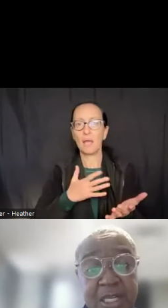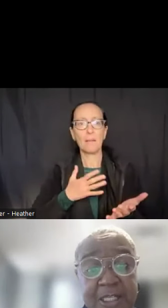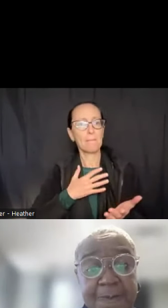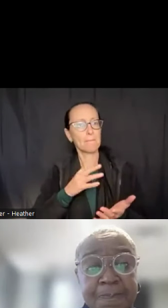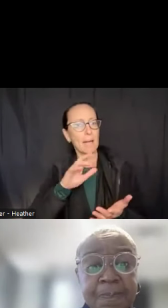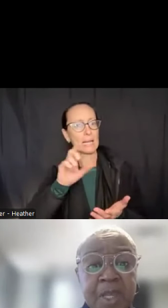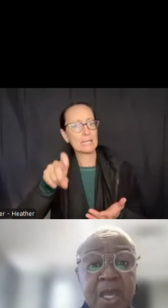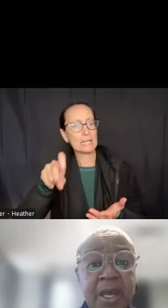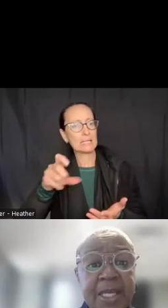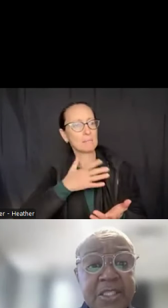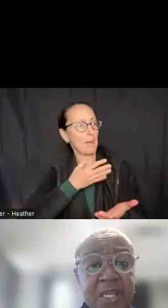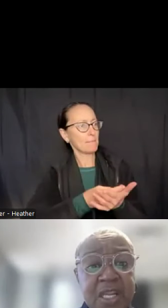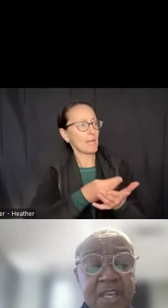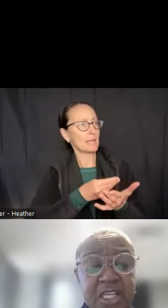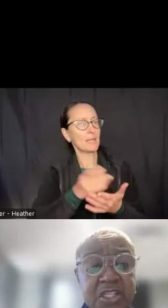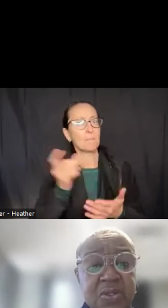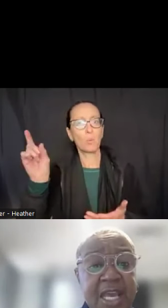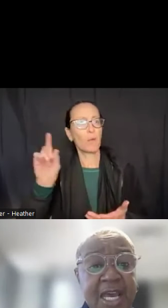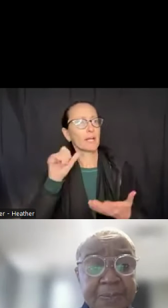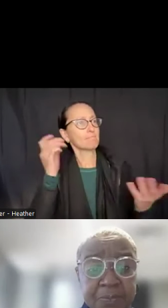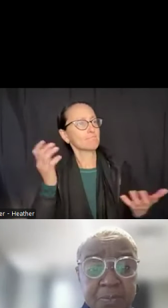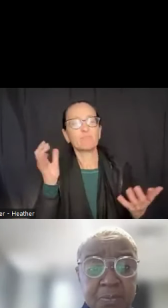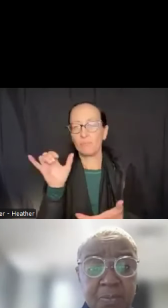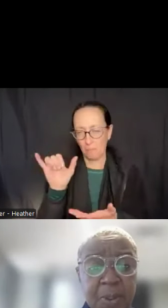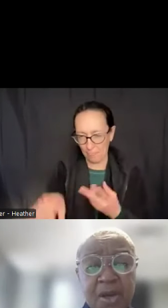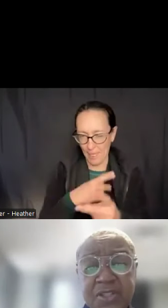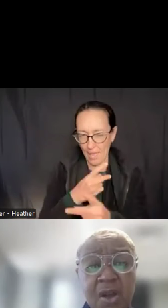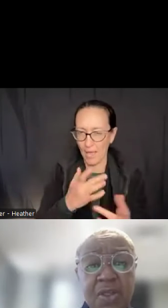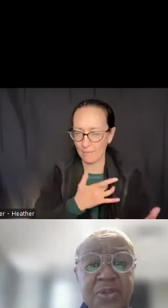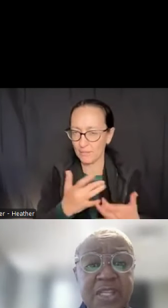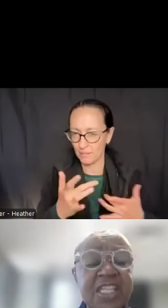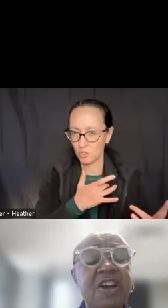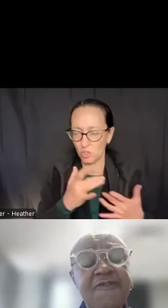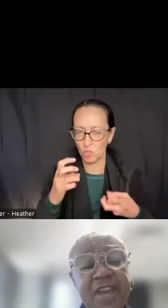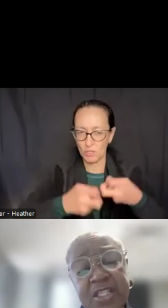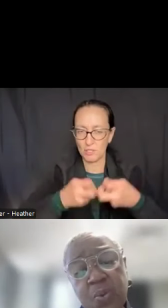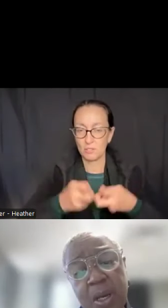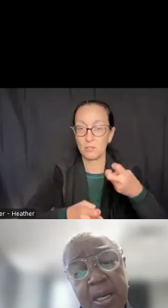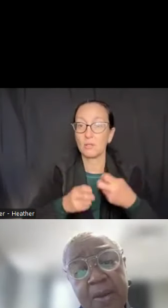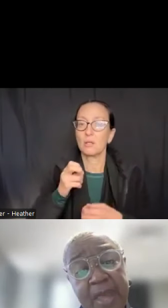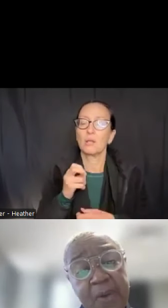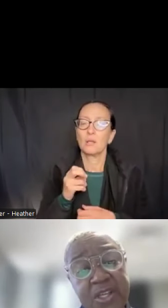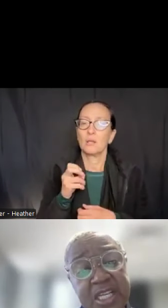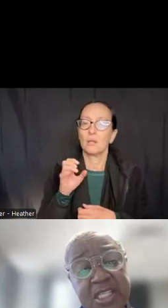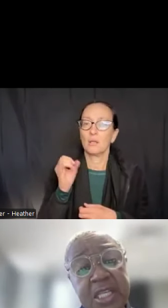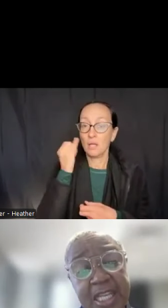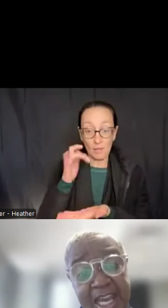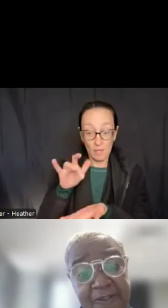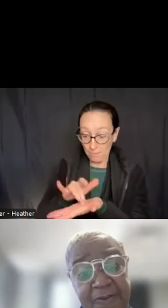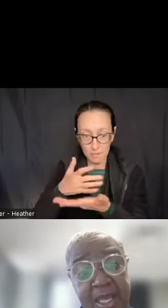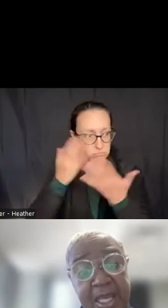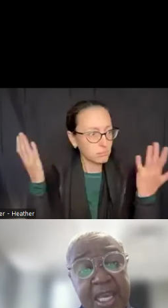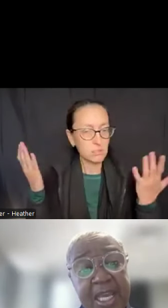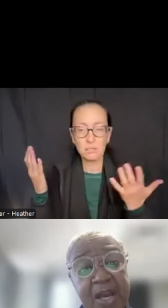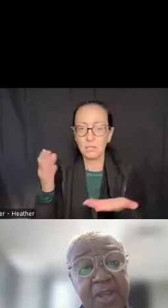needs money. So any of the issues that, because all of those things affect that resident's